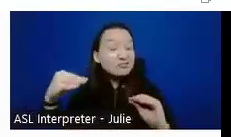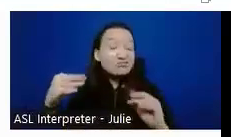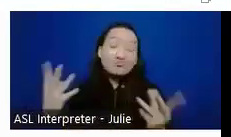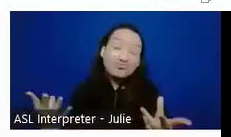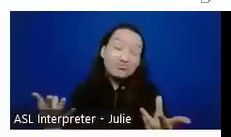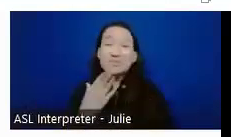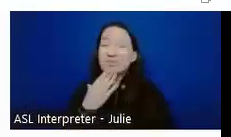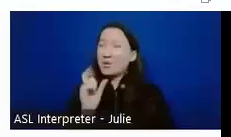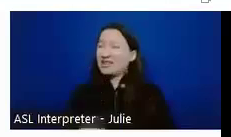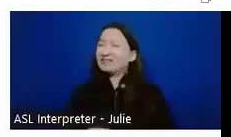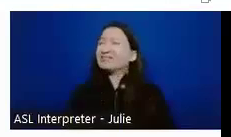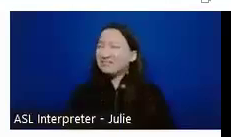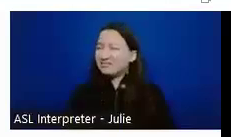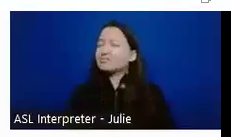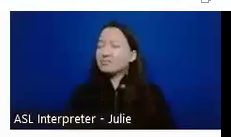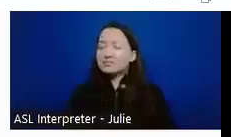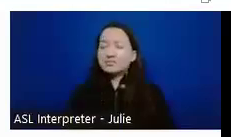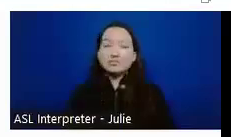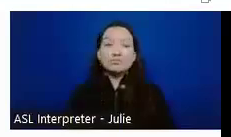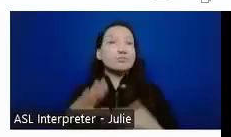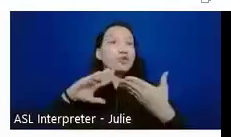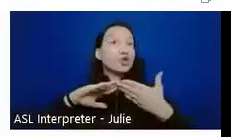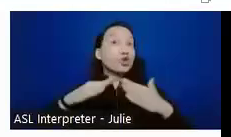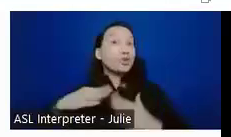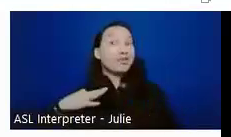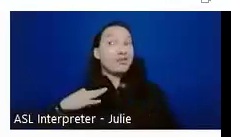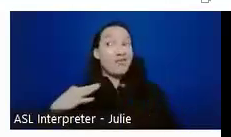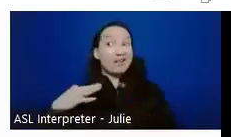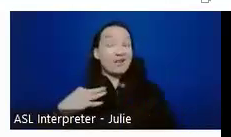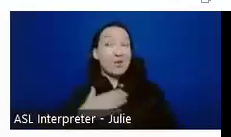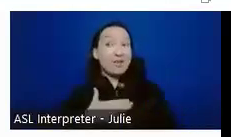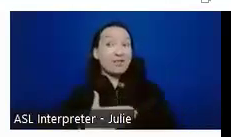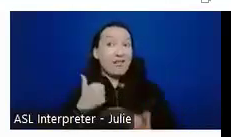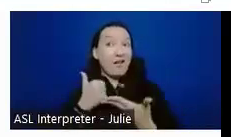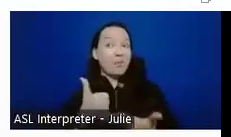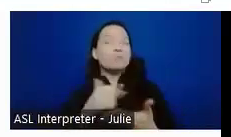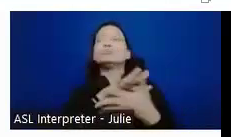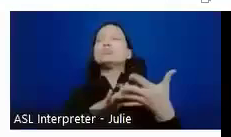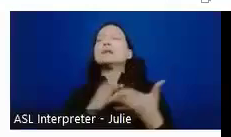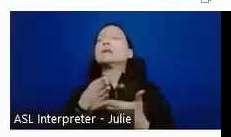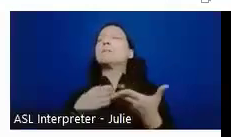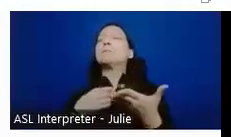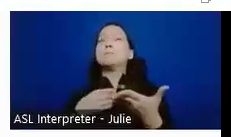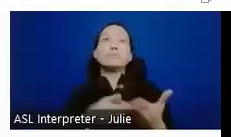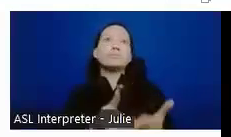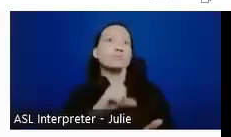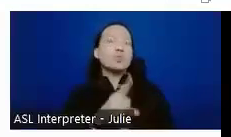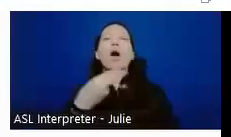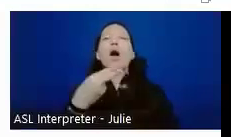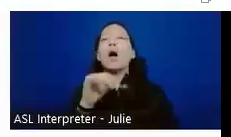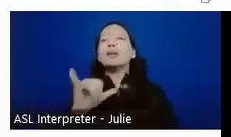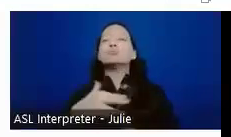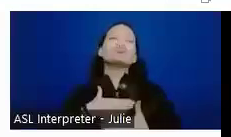question. Are there community volunteers that can help with some things? And this especially is true with